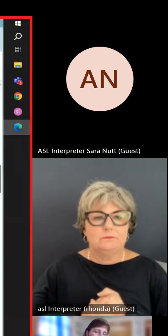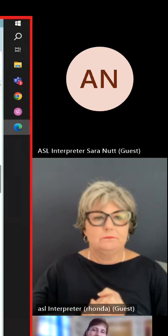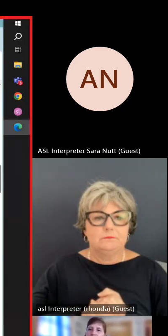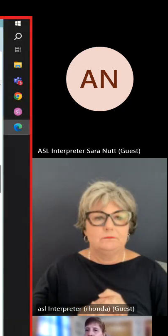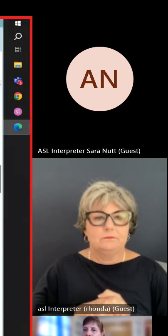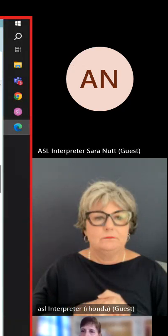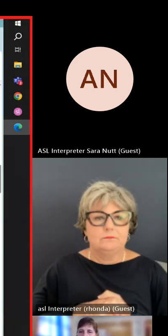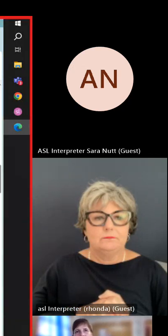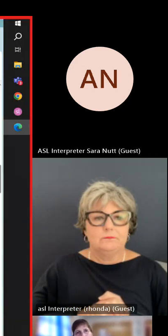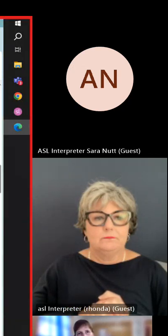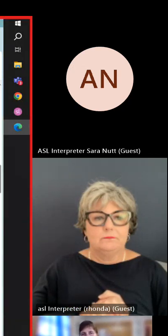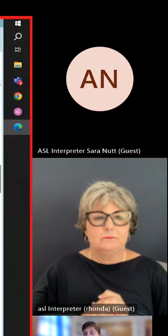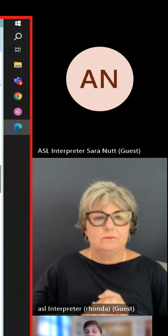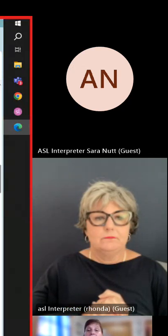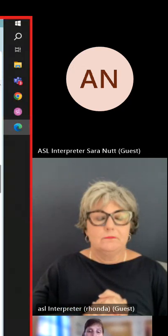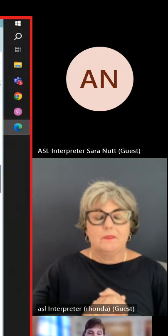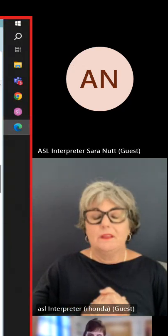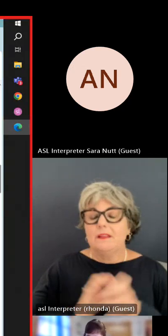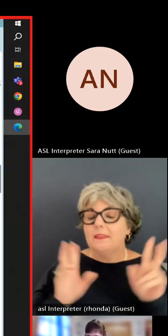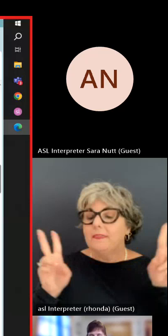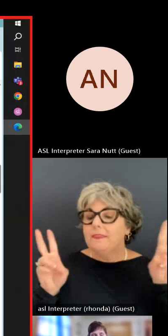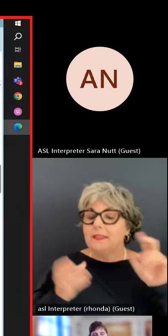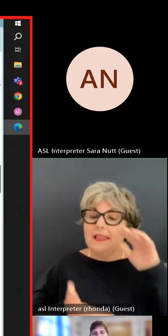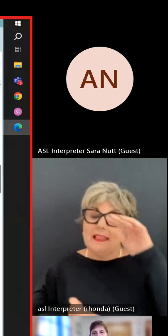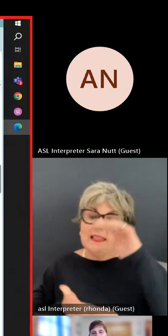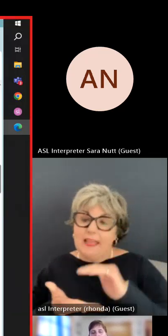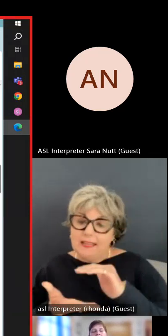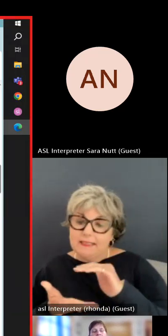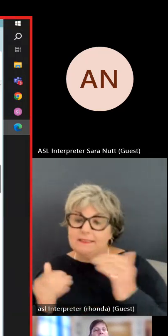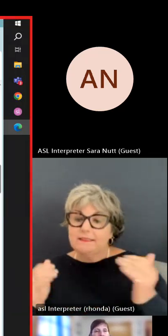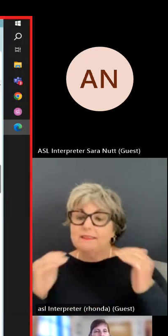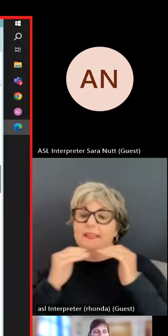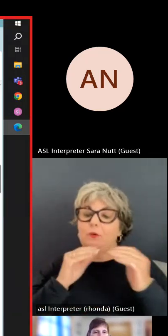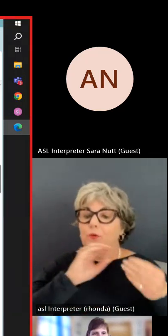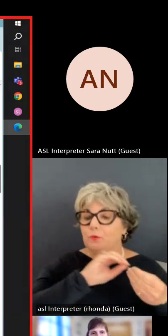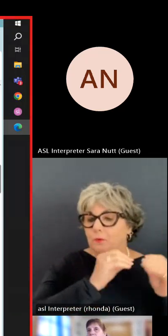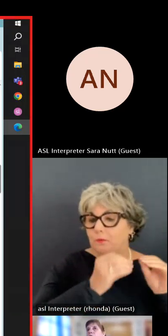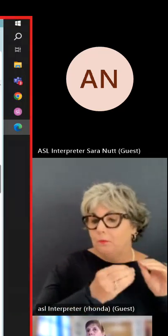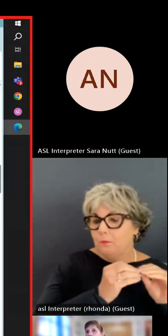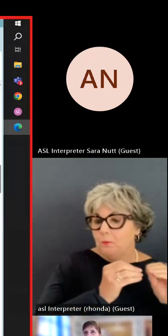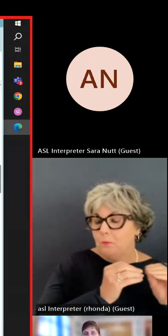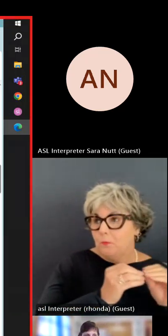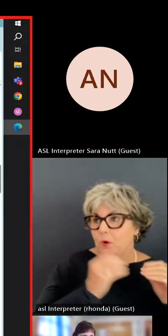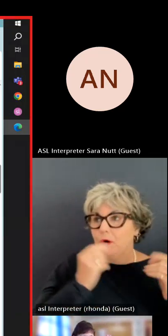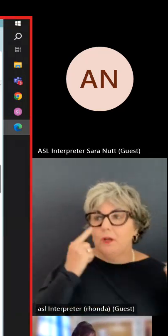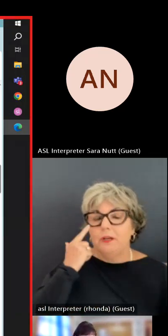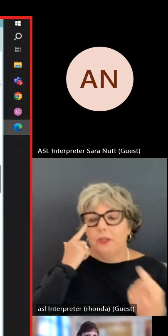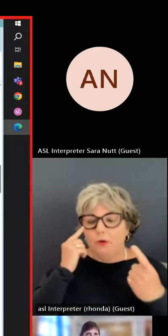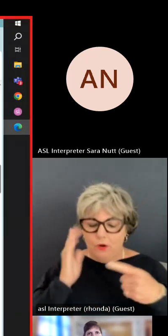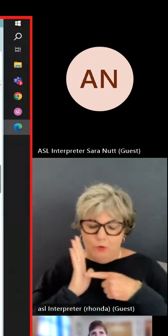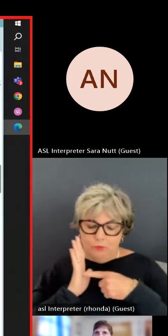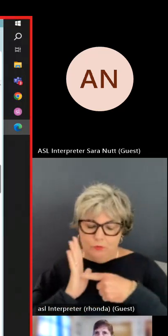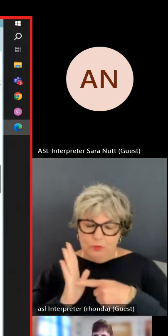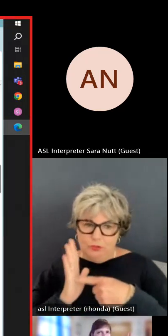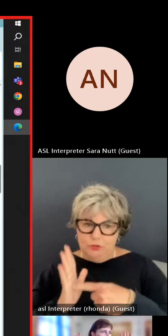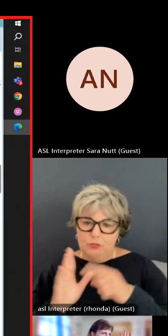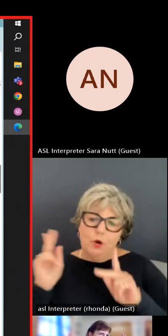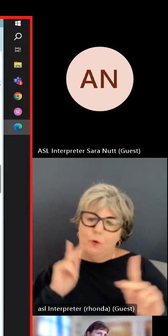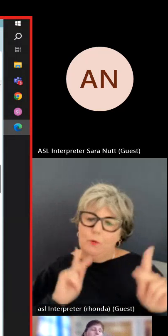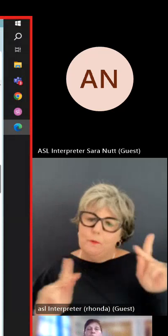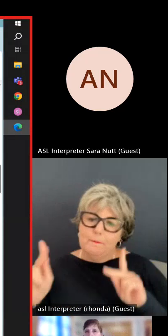And the theme for minimalist design is that less is more. And the idea is that you only show